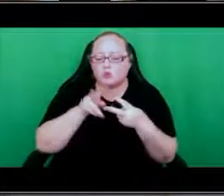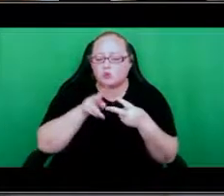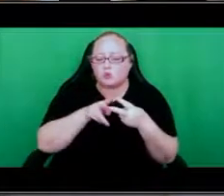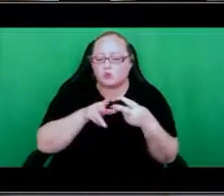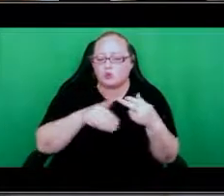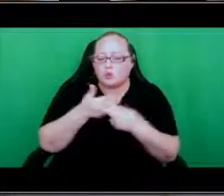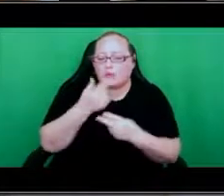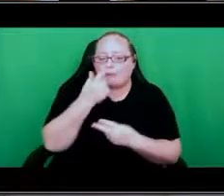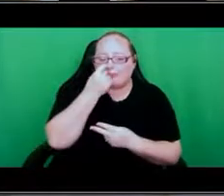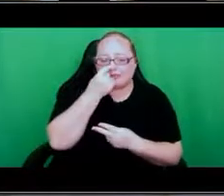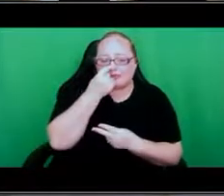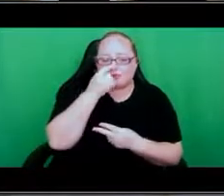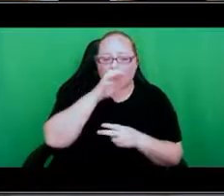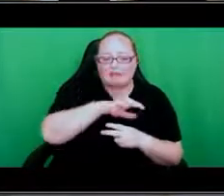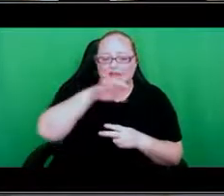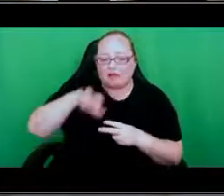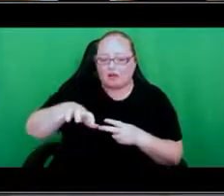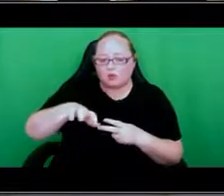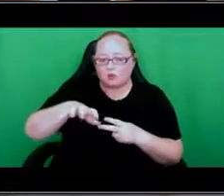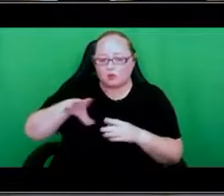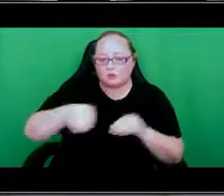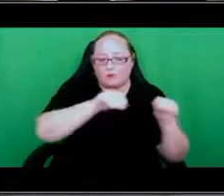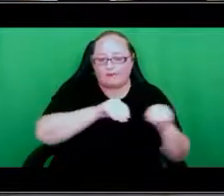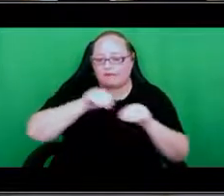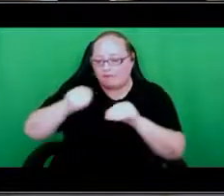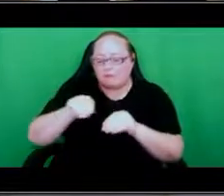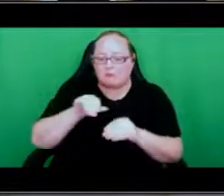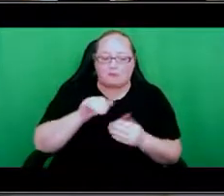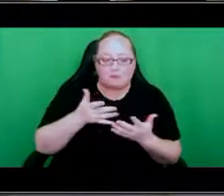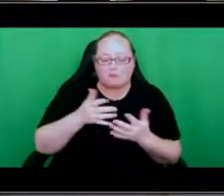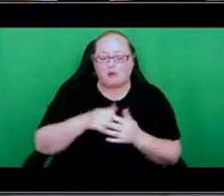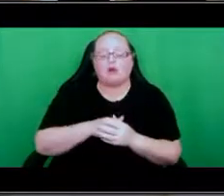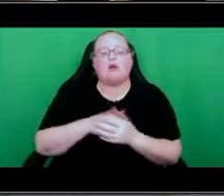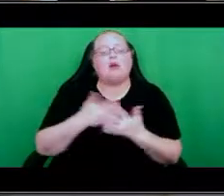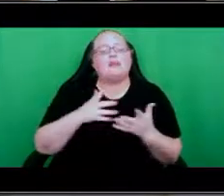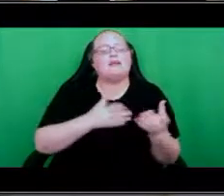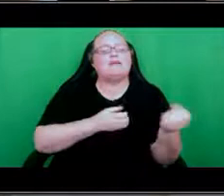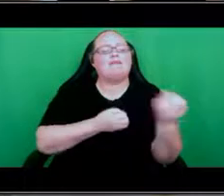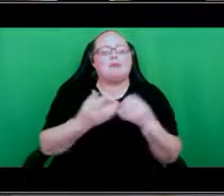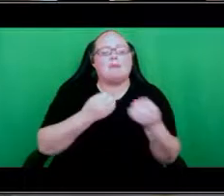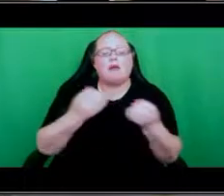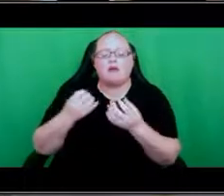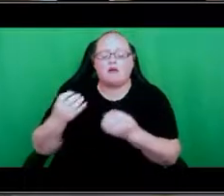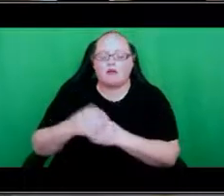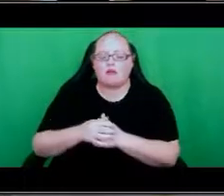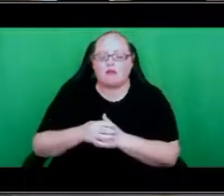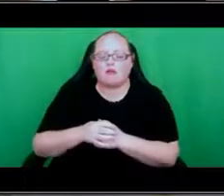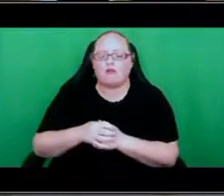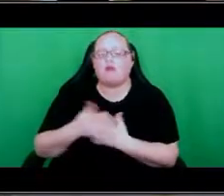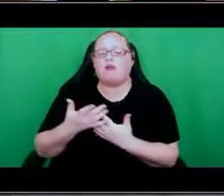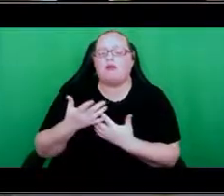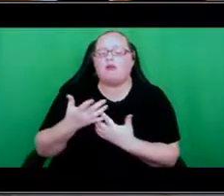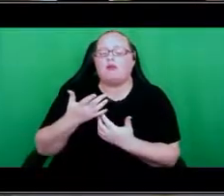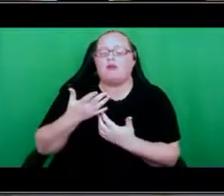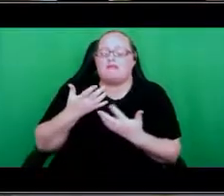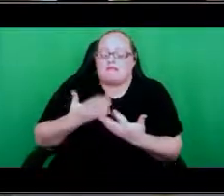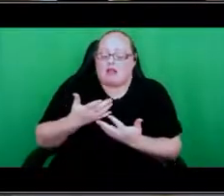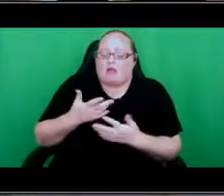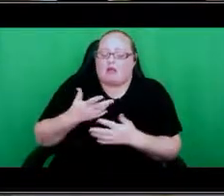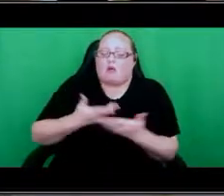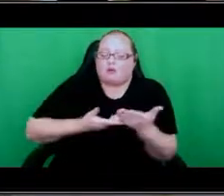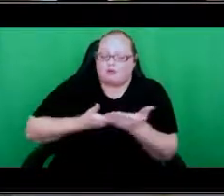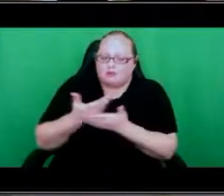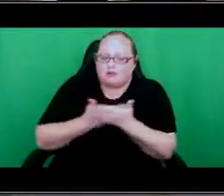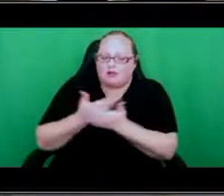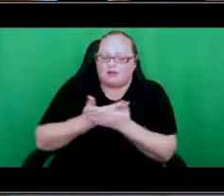site locations. And following the feedback that we received during that consultation, we're now consulting on a single